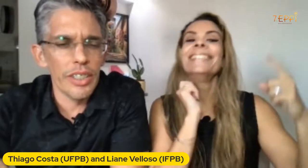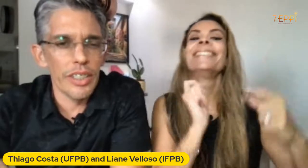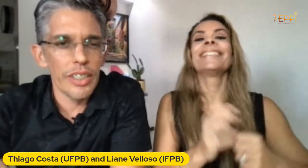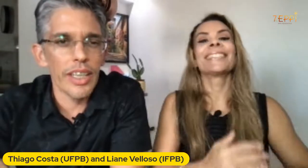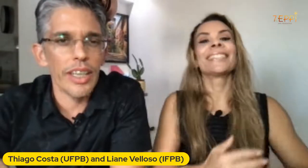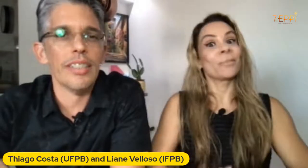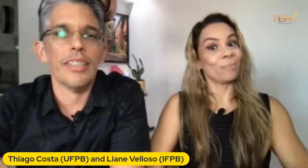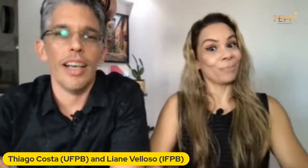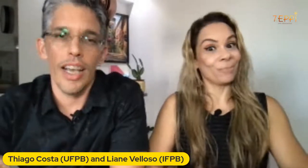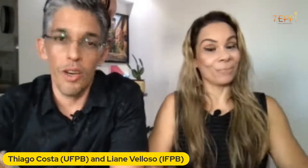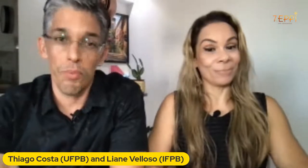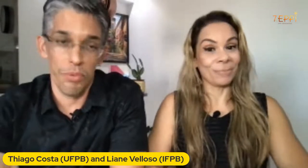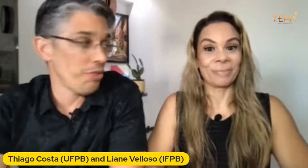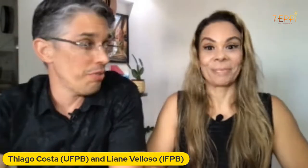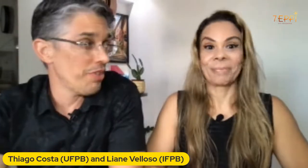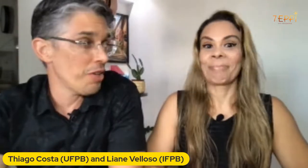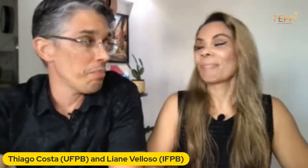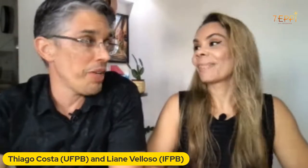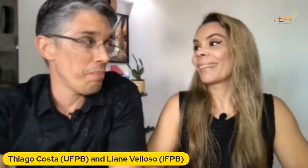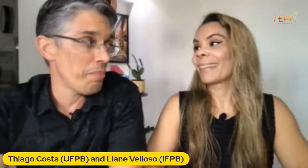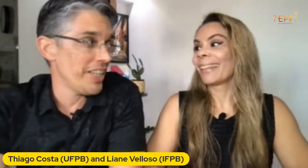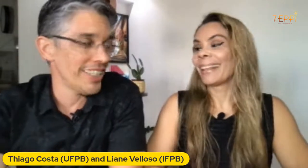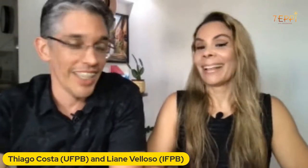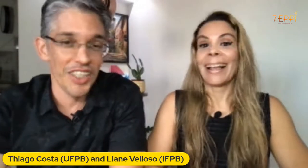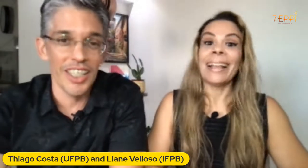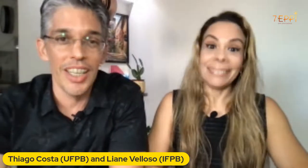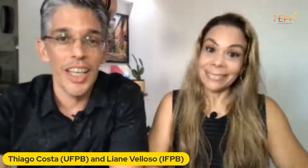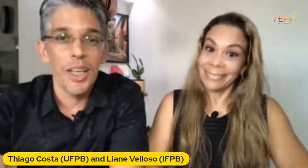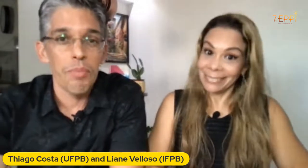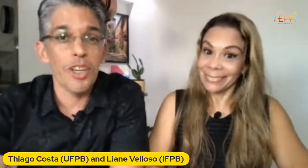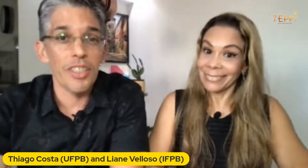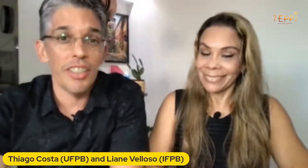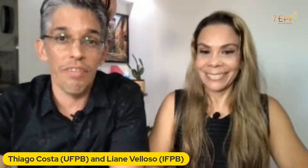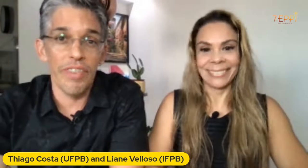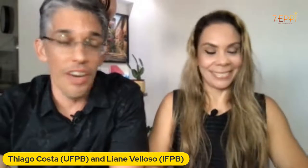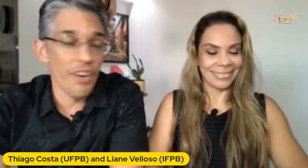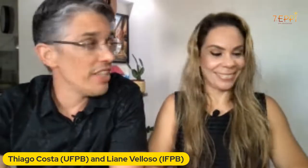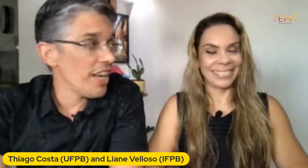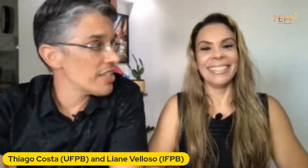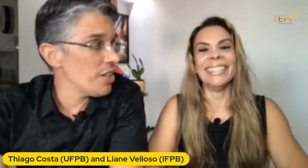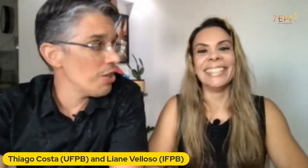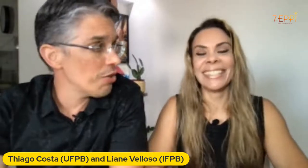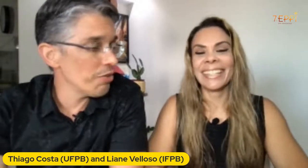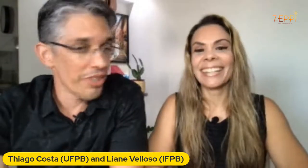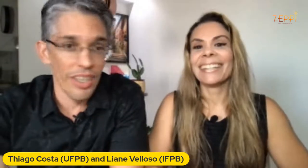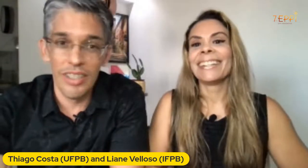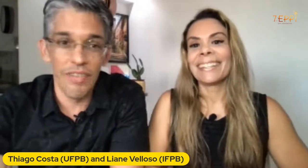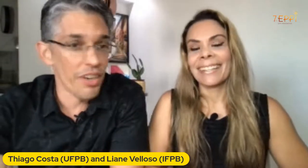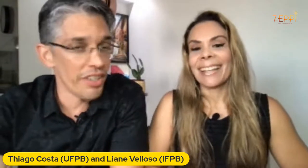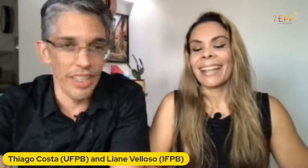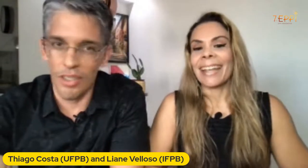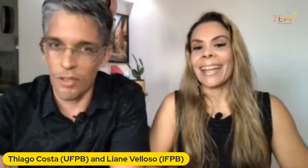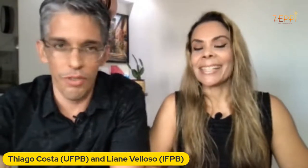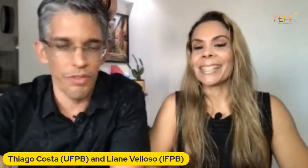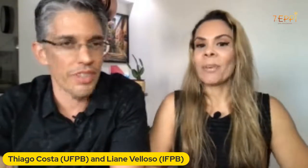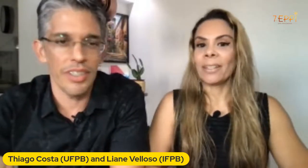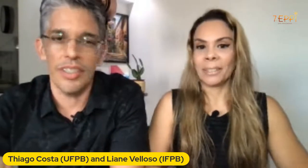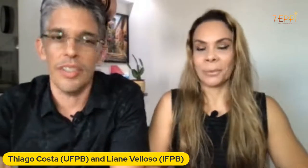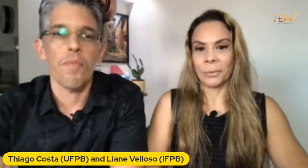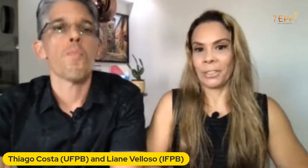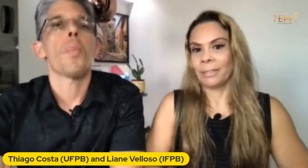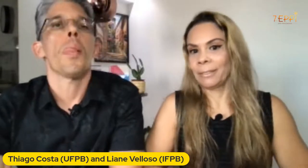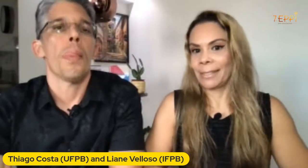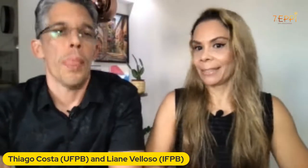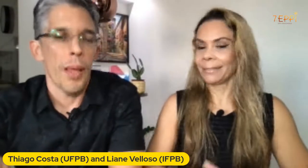year? Yes. I hope so. I hope they paid attention because it's a very nice logo. Yes, very nice logo. It's a